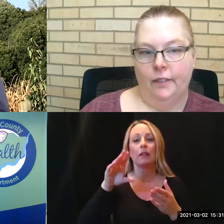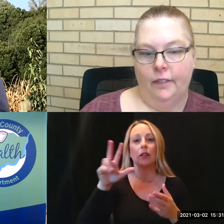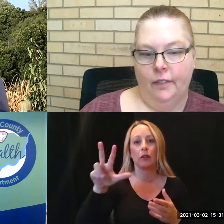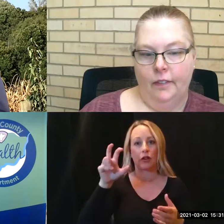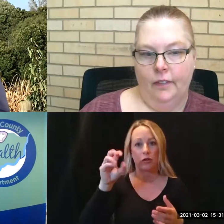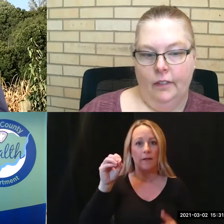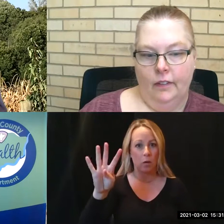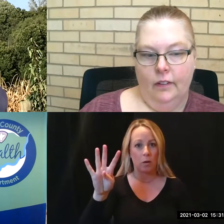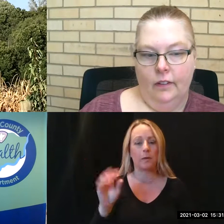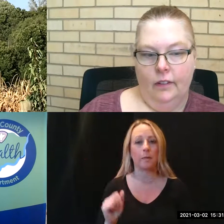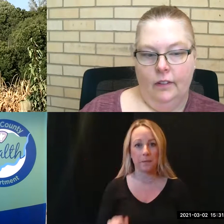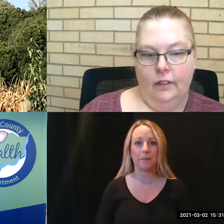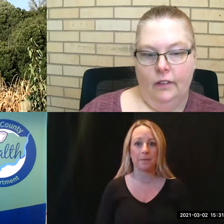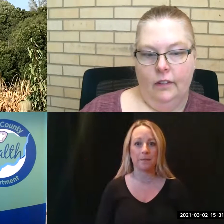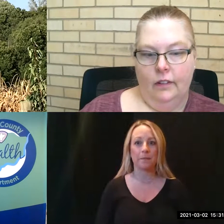304.